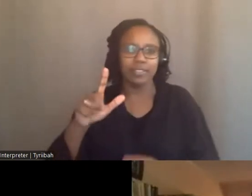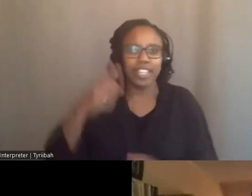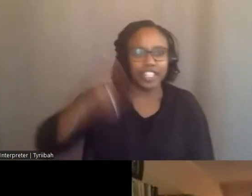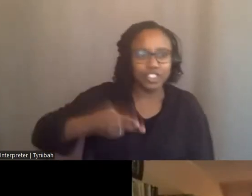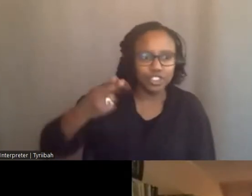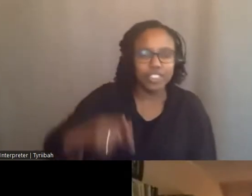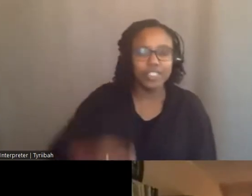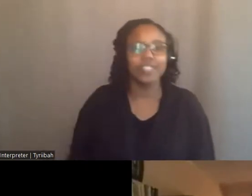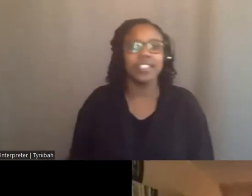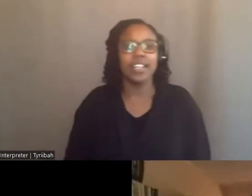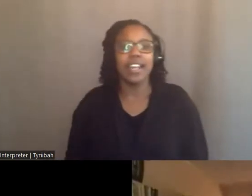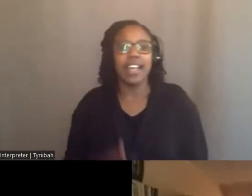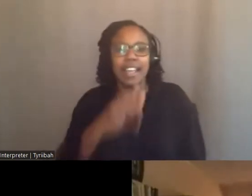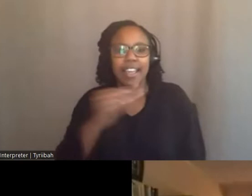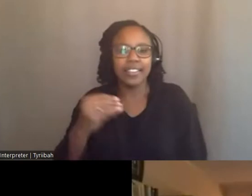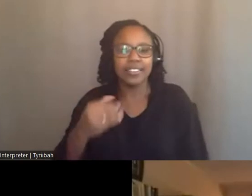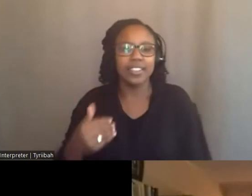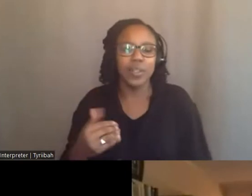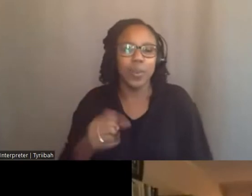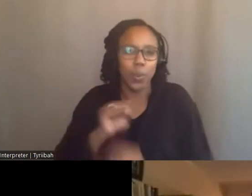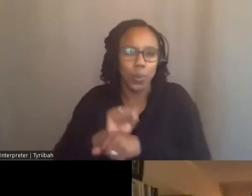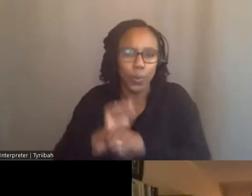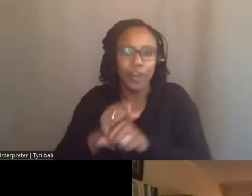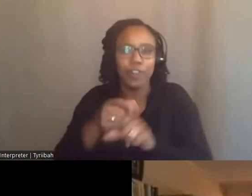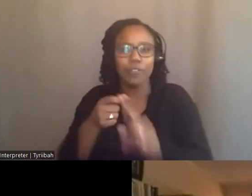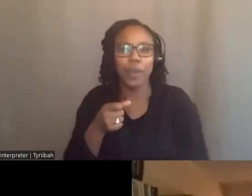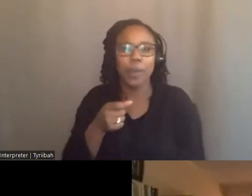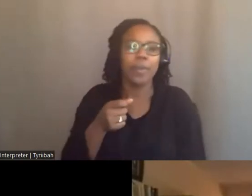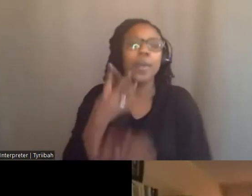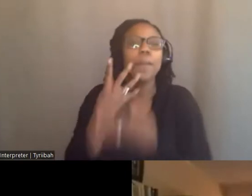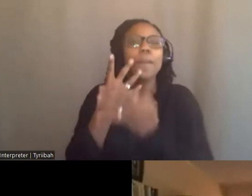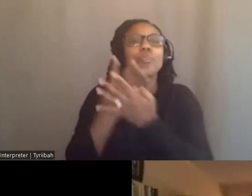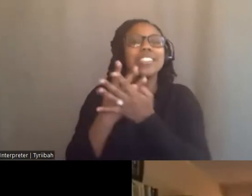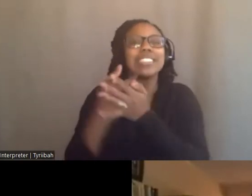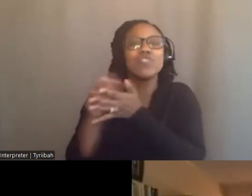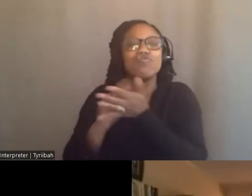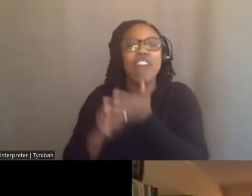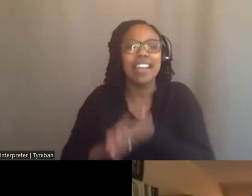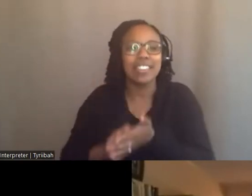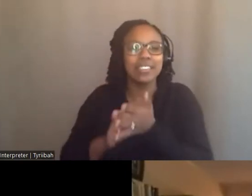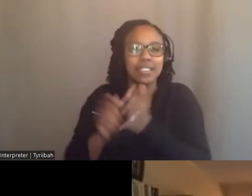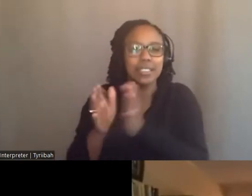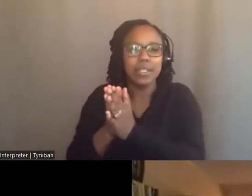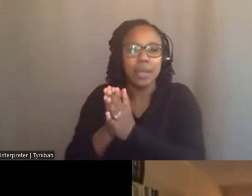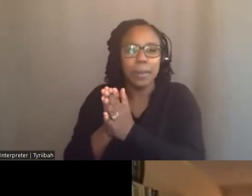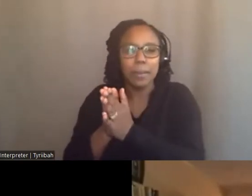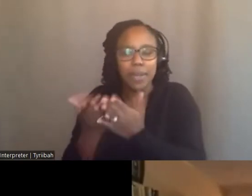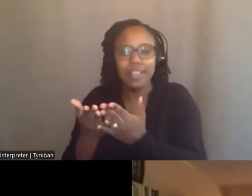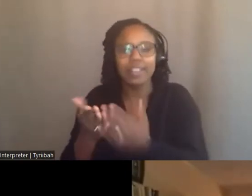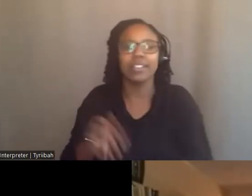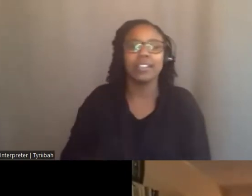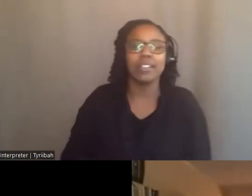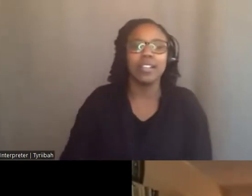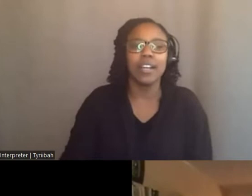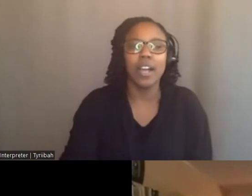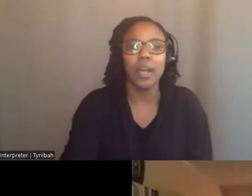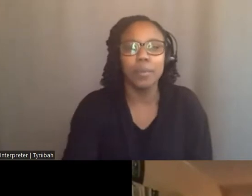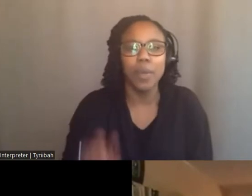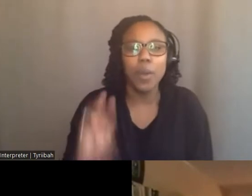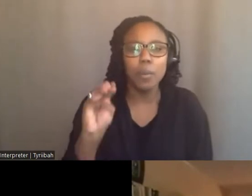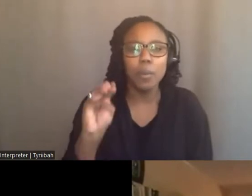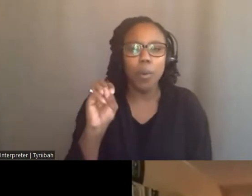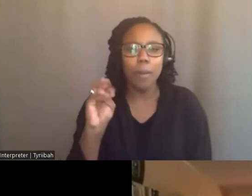of Mumia Abu-Jamal, which was the first activism I ever did, was around Mumia's case. So